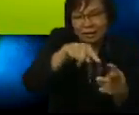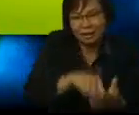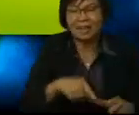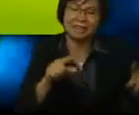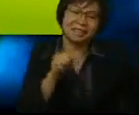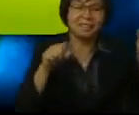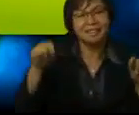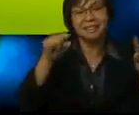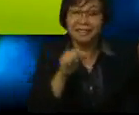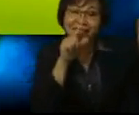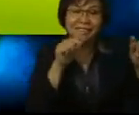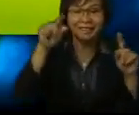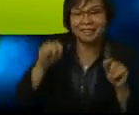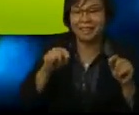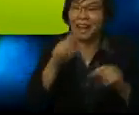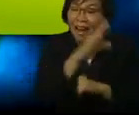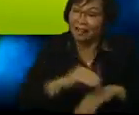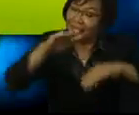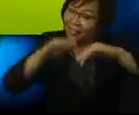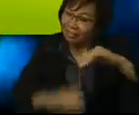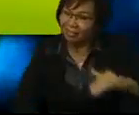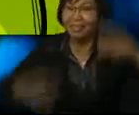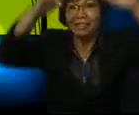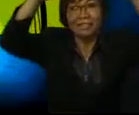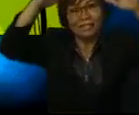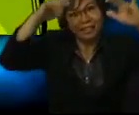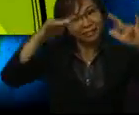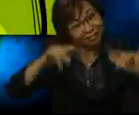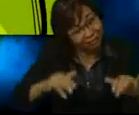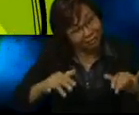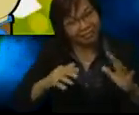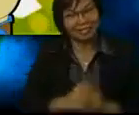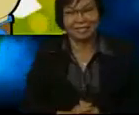tiki. And then rain will fall.